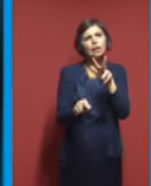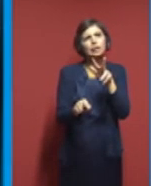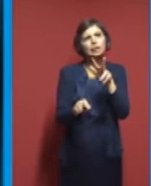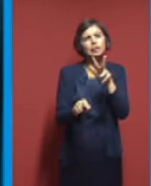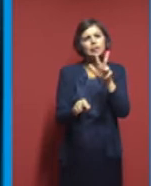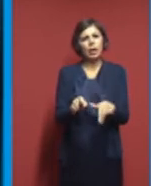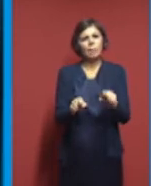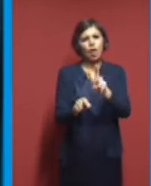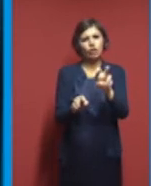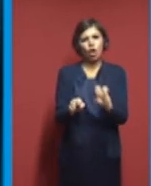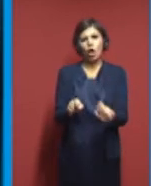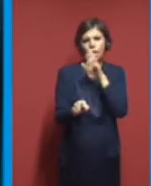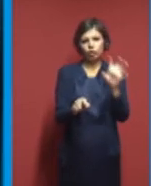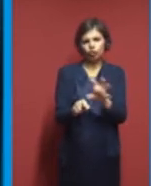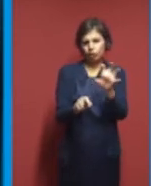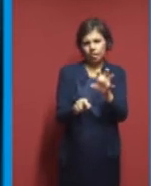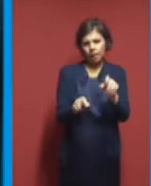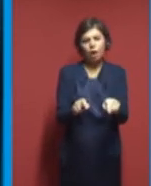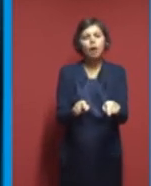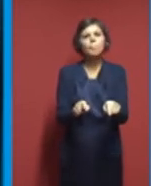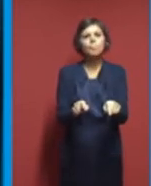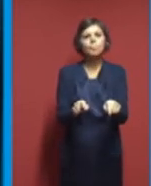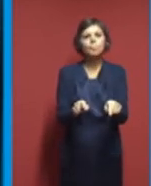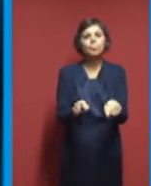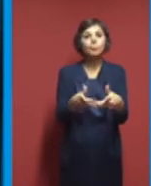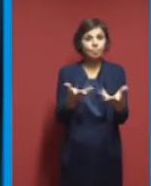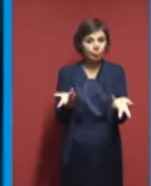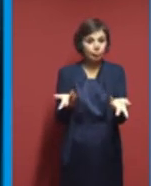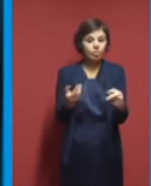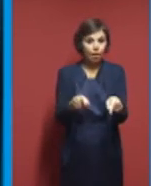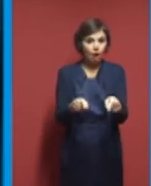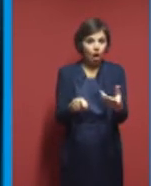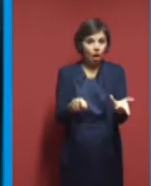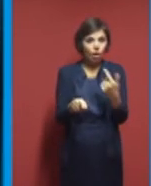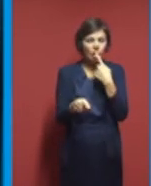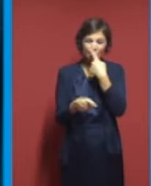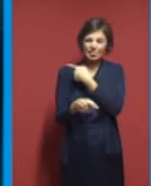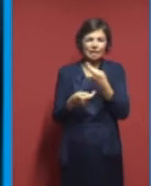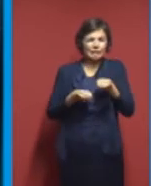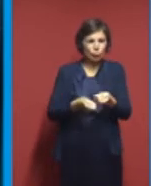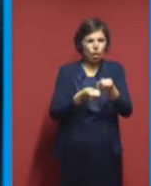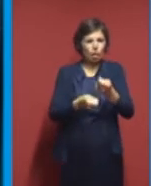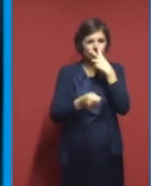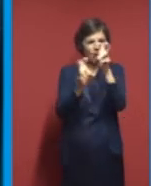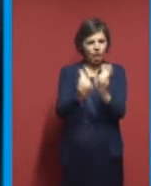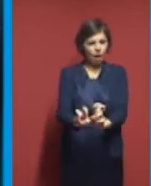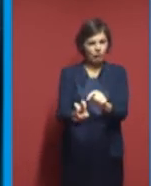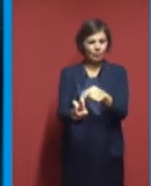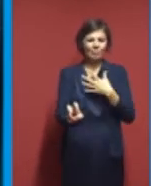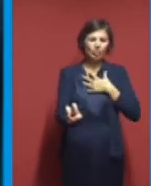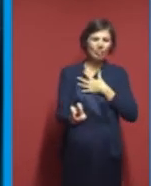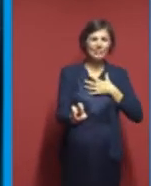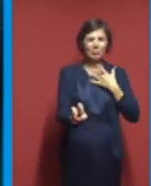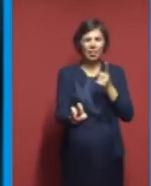with this, so on the side I started developing new stimulator circuits. This was using a computer, and now we're using circuits like this, using Arduinos.